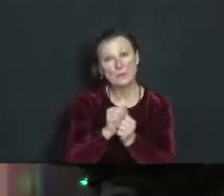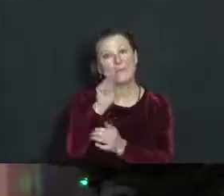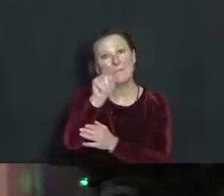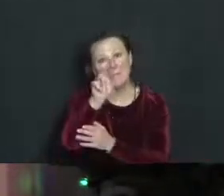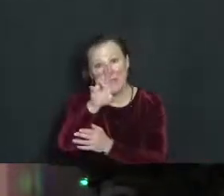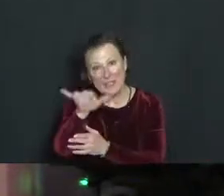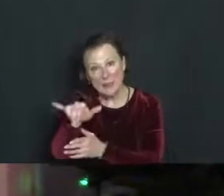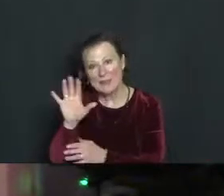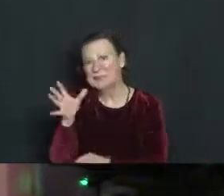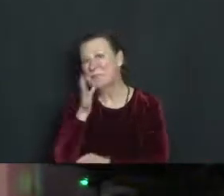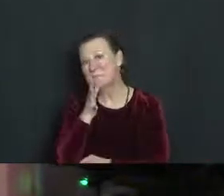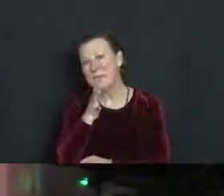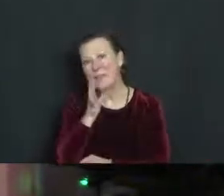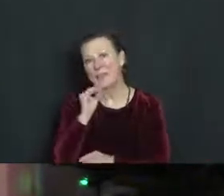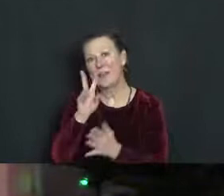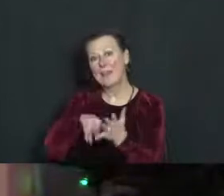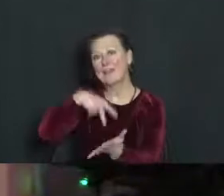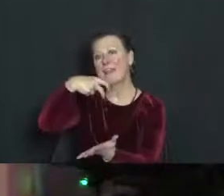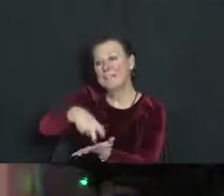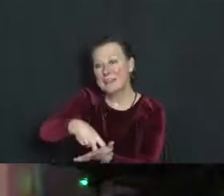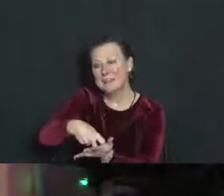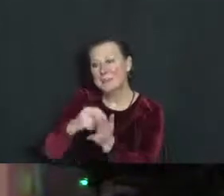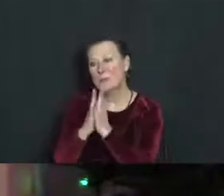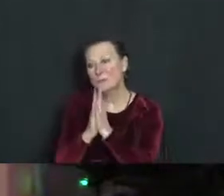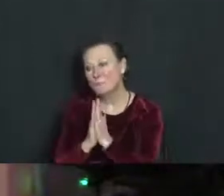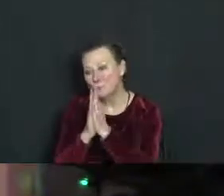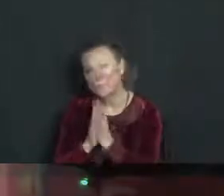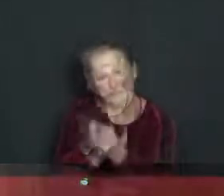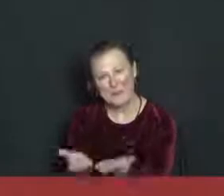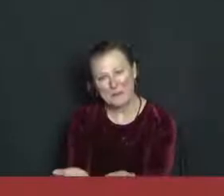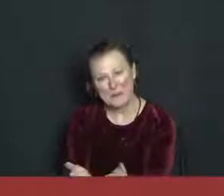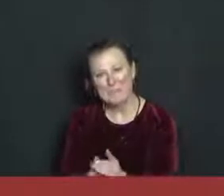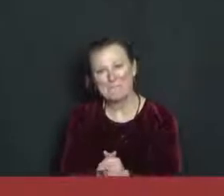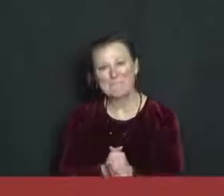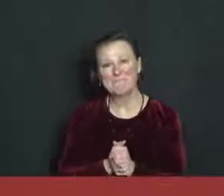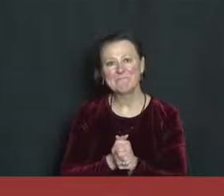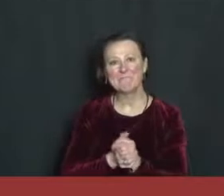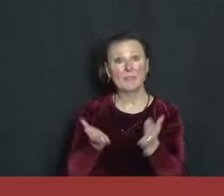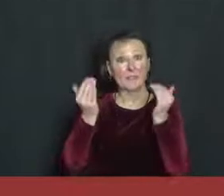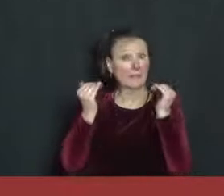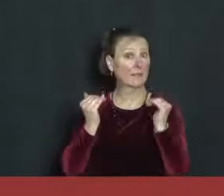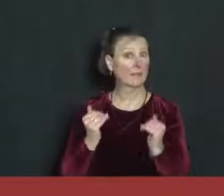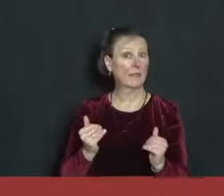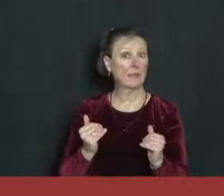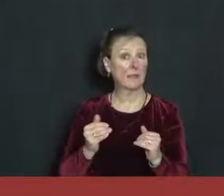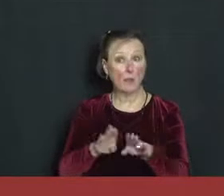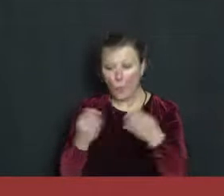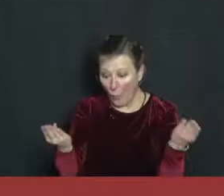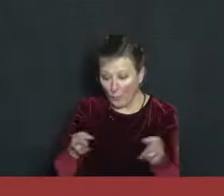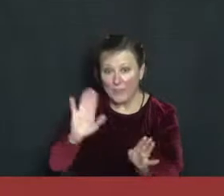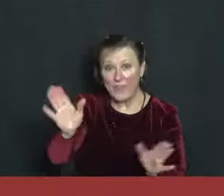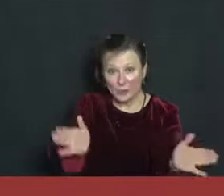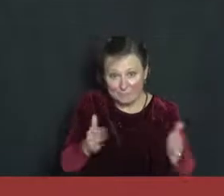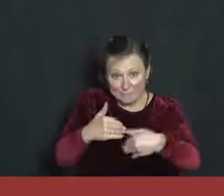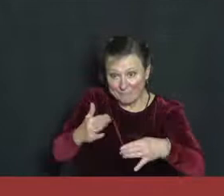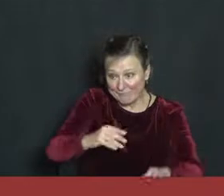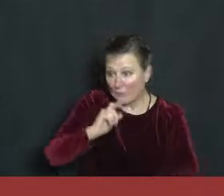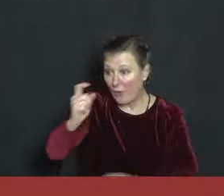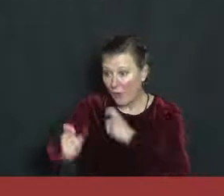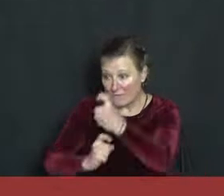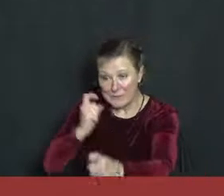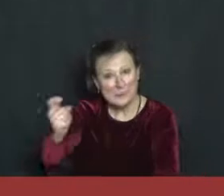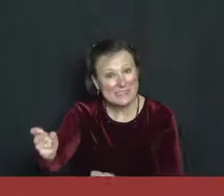mother, and they fell down and worshipped him. Then, opening their treasures, they offered